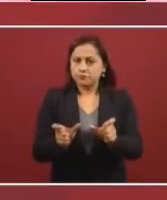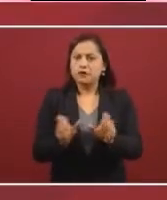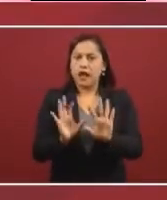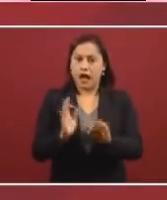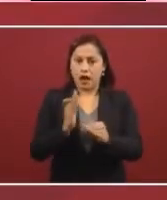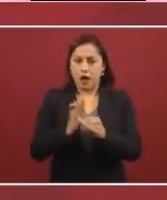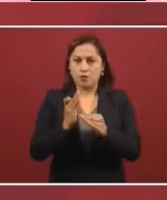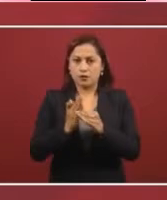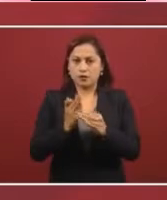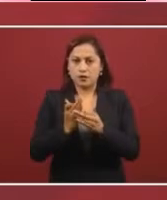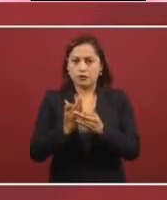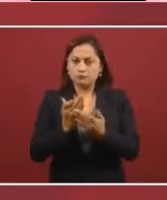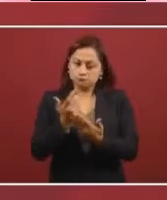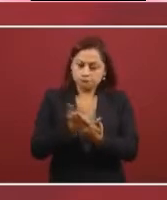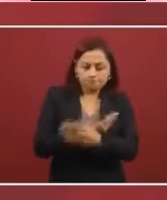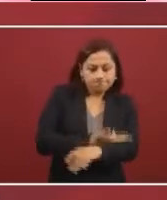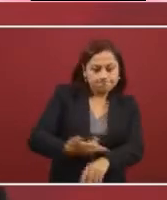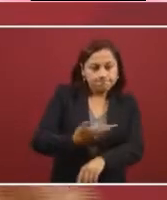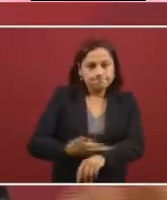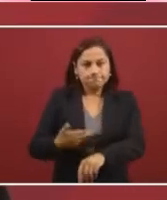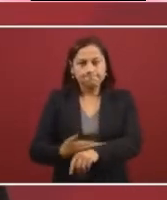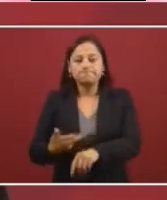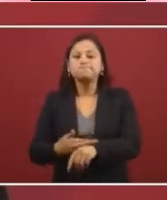That's what we're resolving.